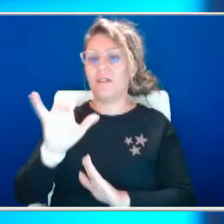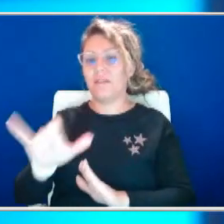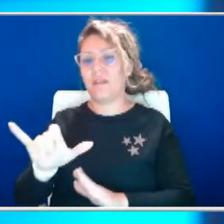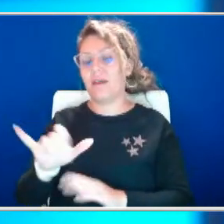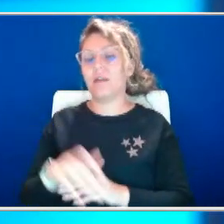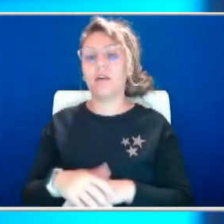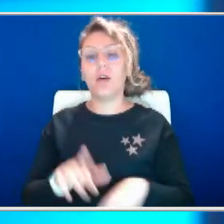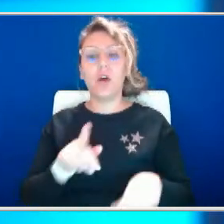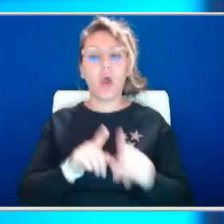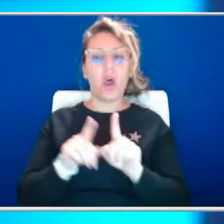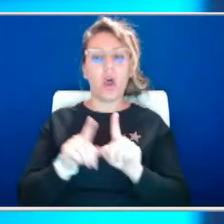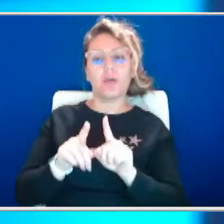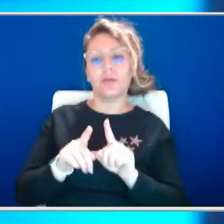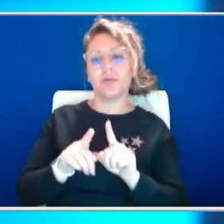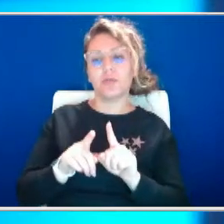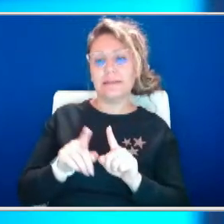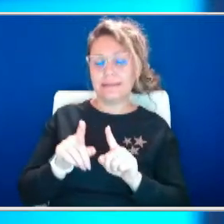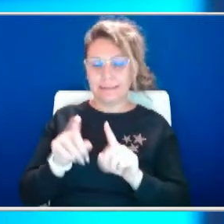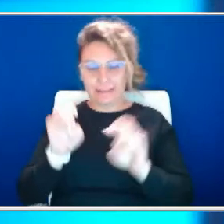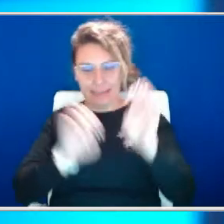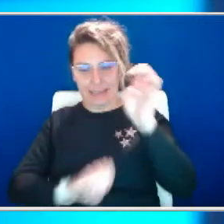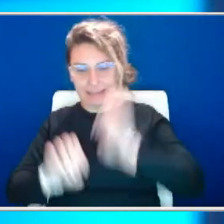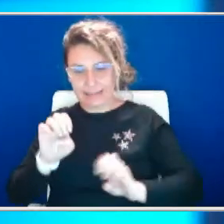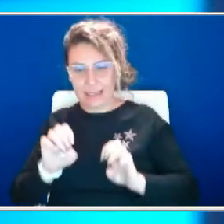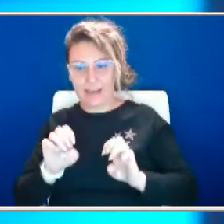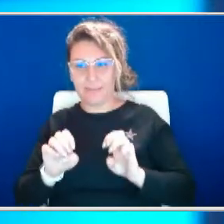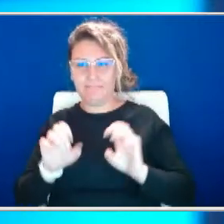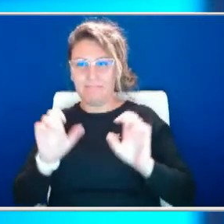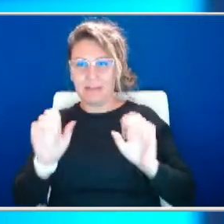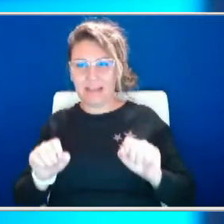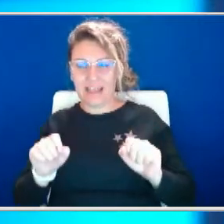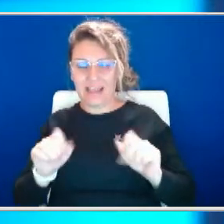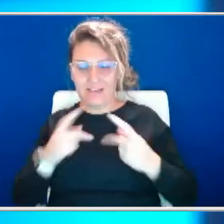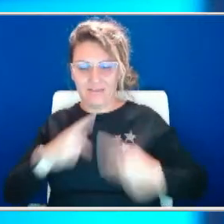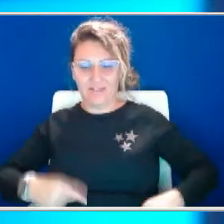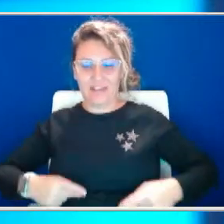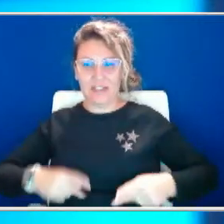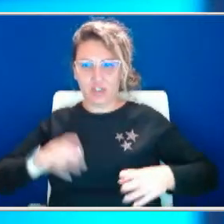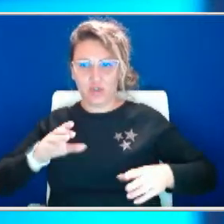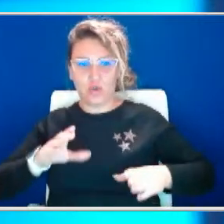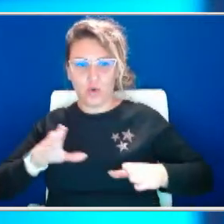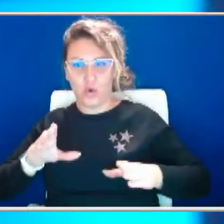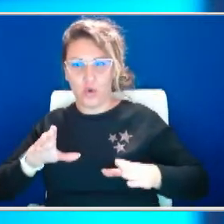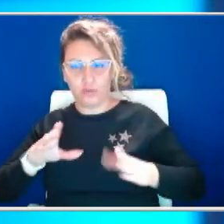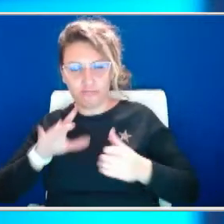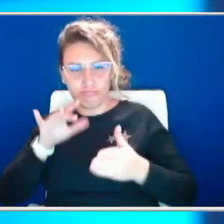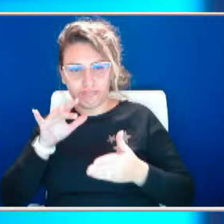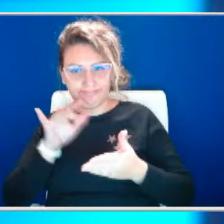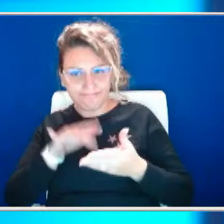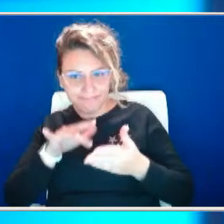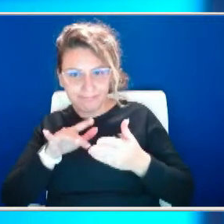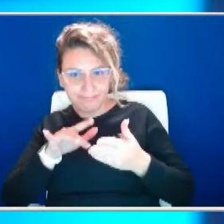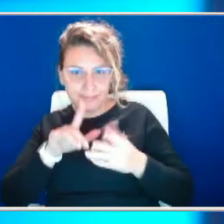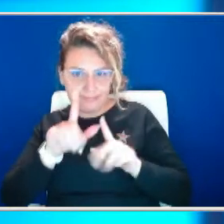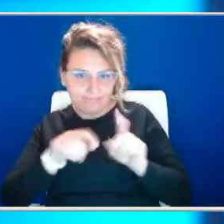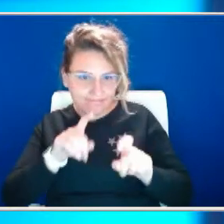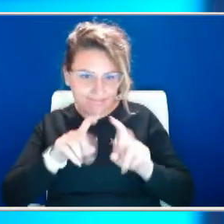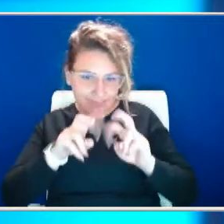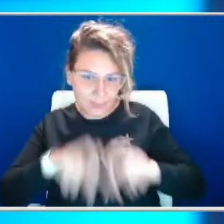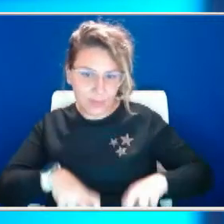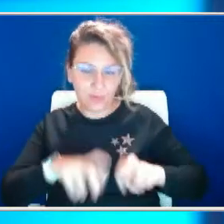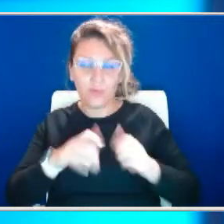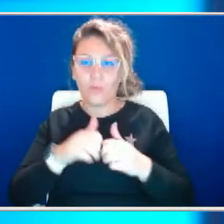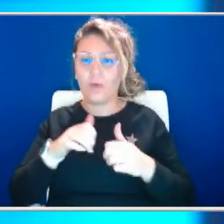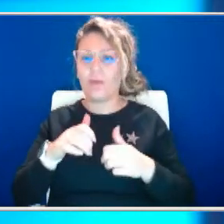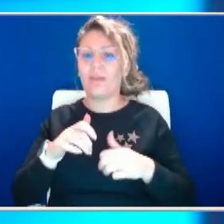some exam maneuvers, some things that we can pick up when we do a physical examination on the patient that also show that they have dysfunction